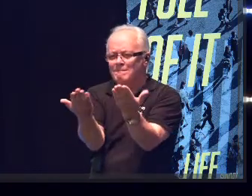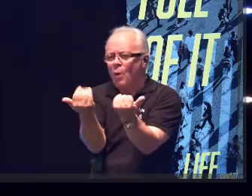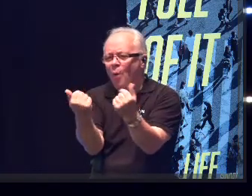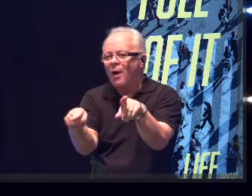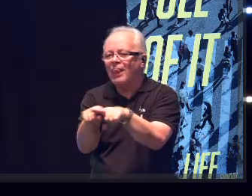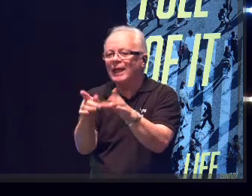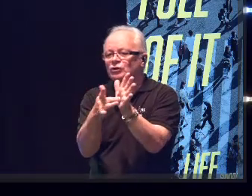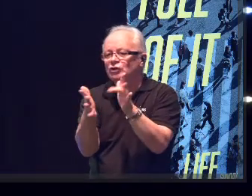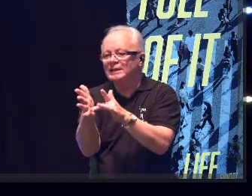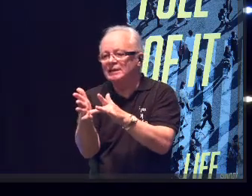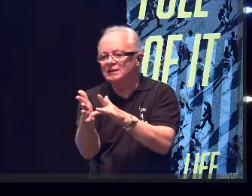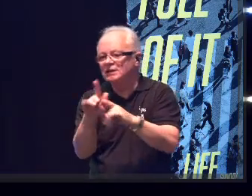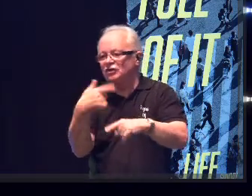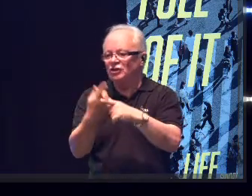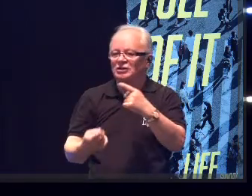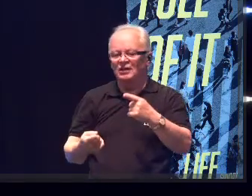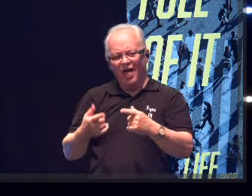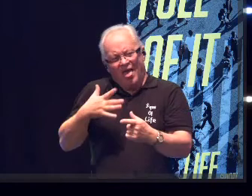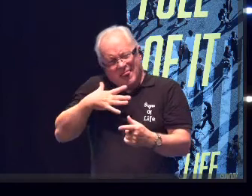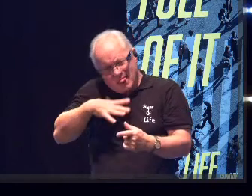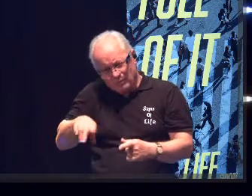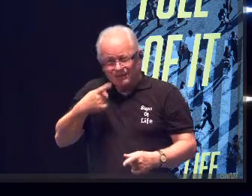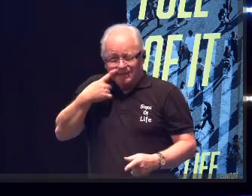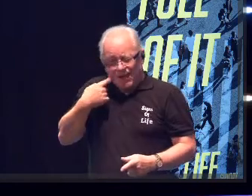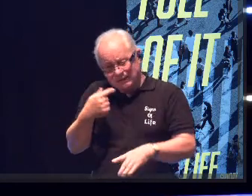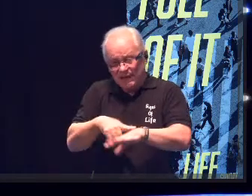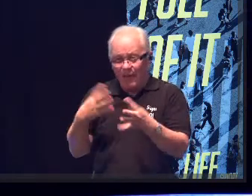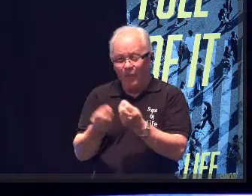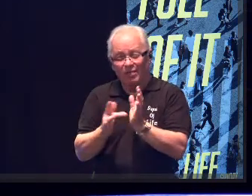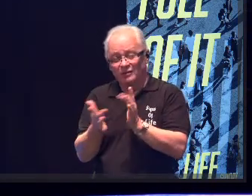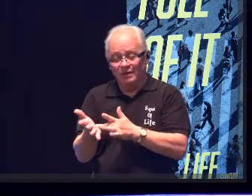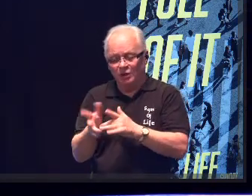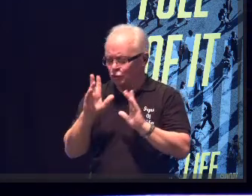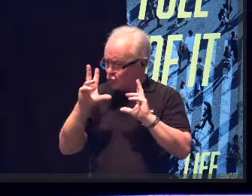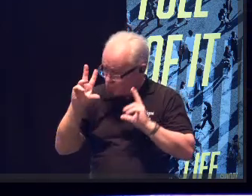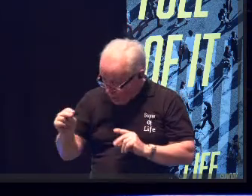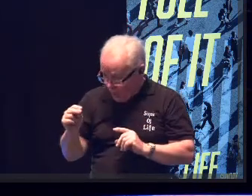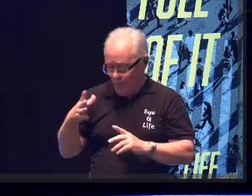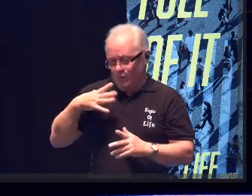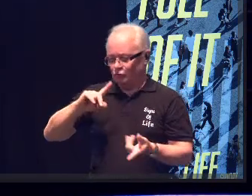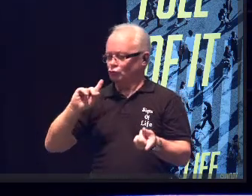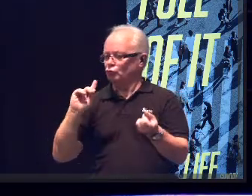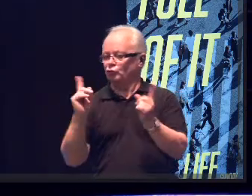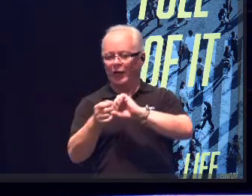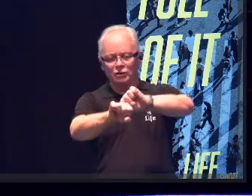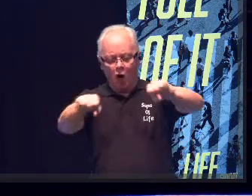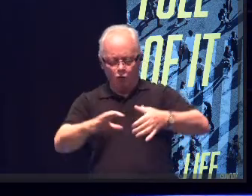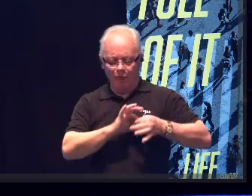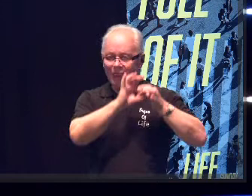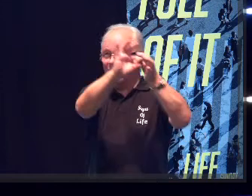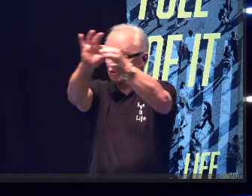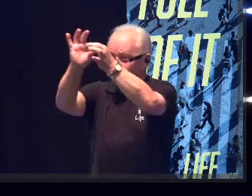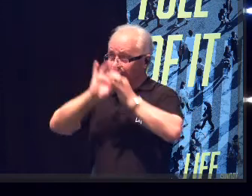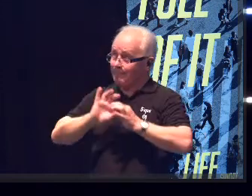feel-good fling with Jesus. This is a transforming relationship with him. Where he is not just